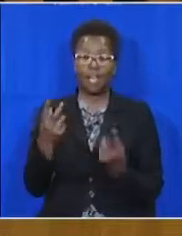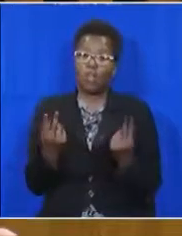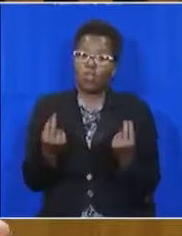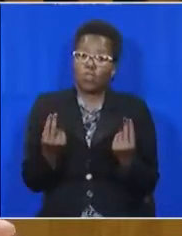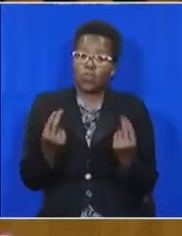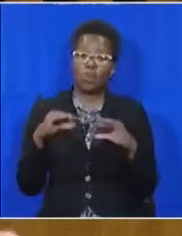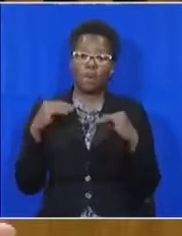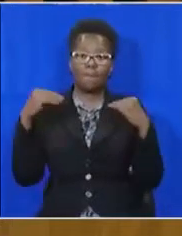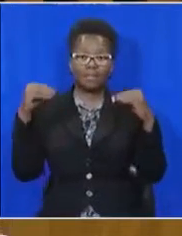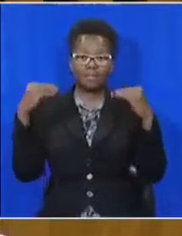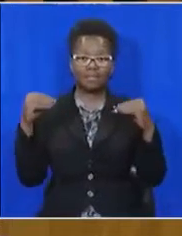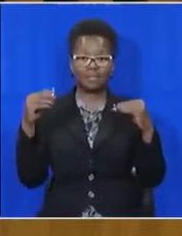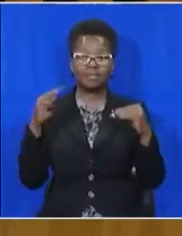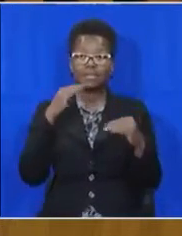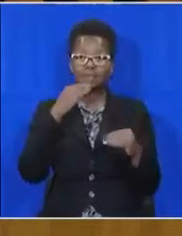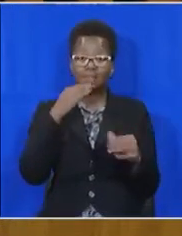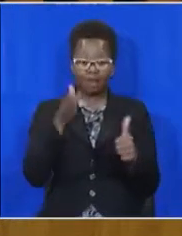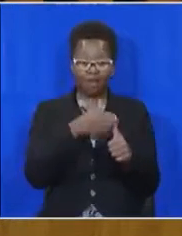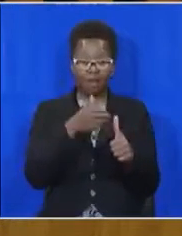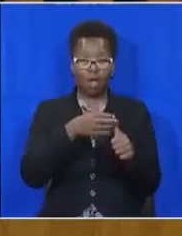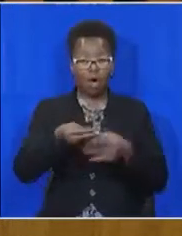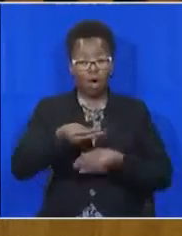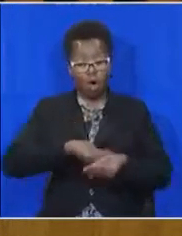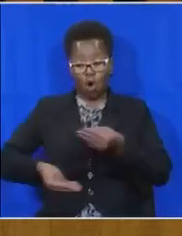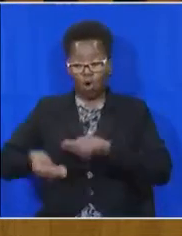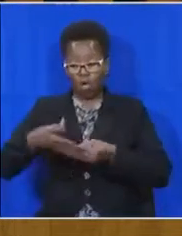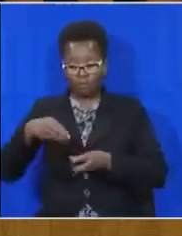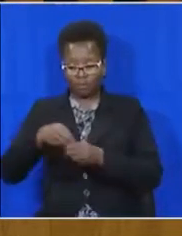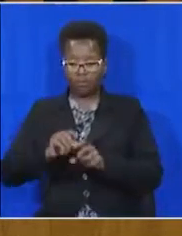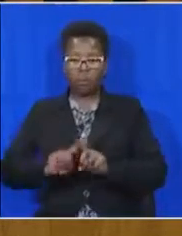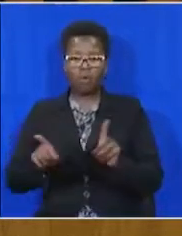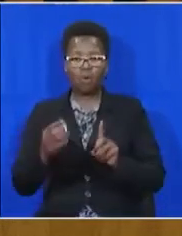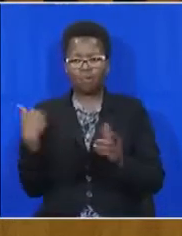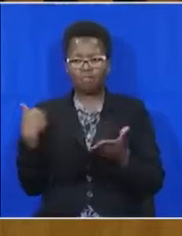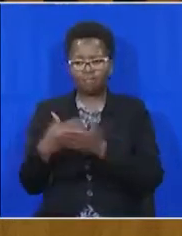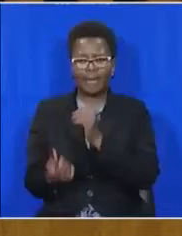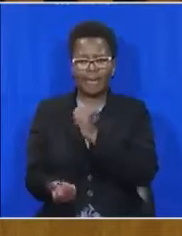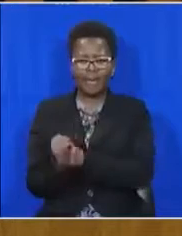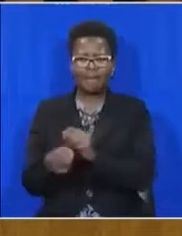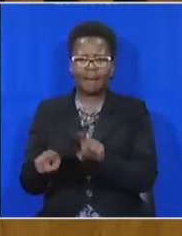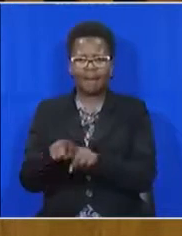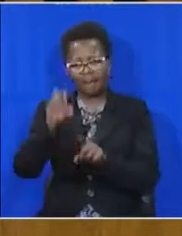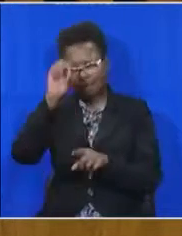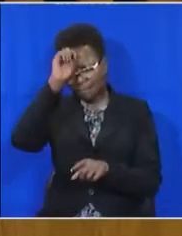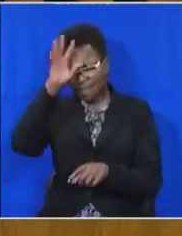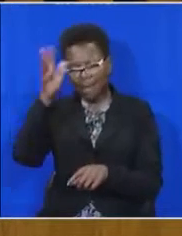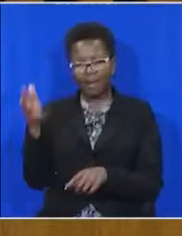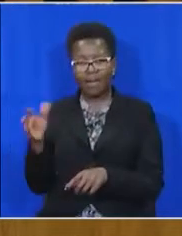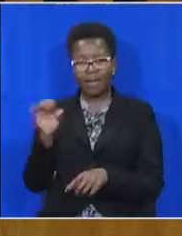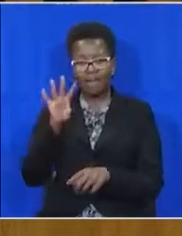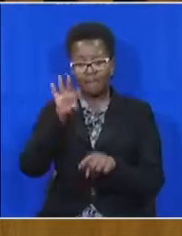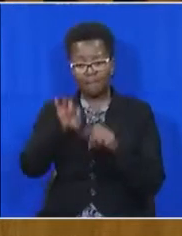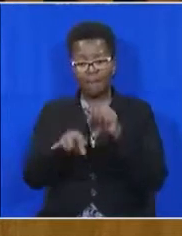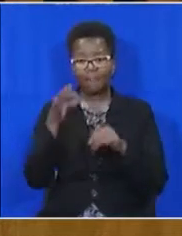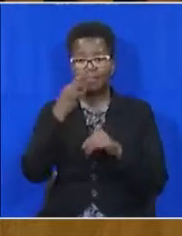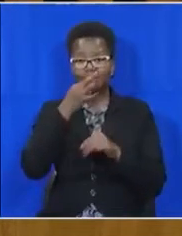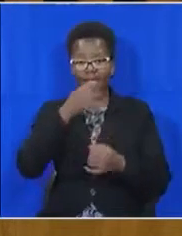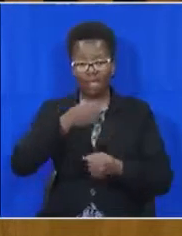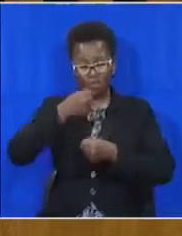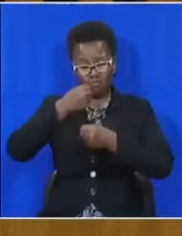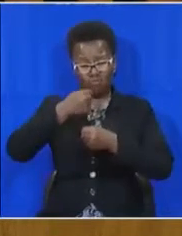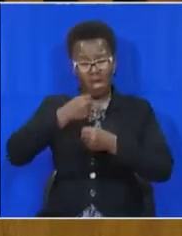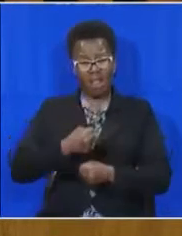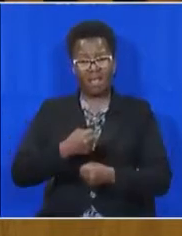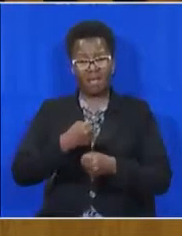beginning, it should be free of the taint of corruption, which has been allowed to infect our mining industry. If there is a suspicion that drilling licenses are being handed out